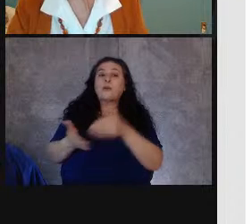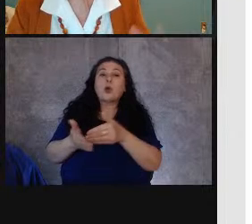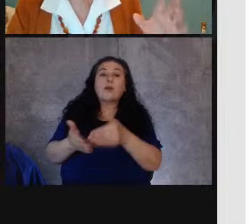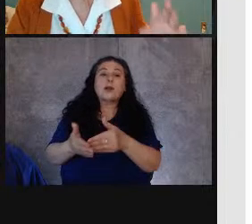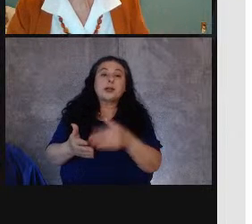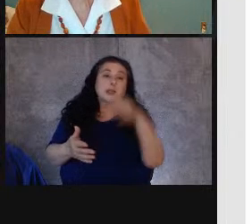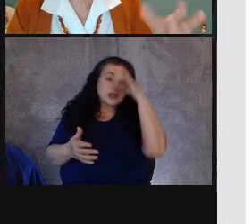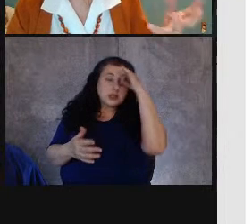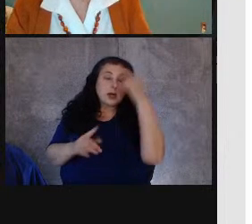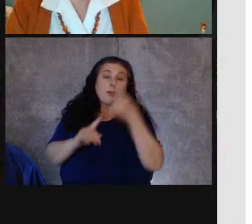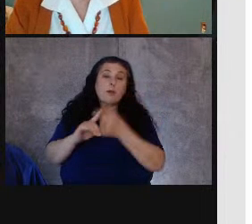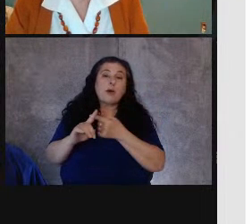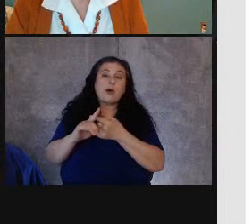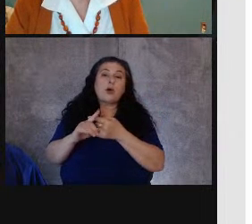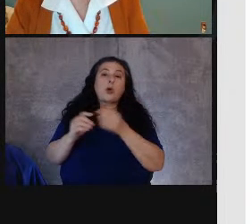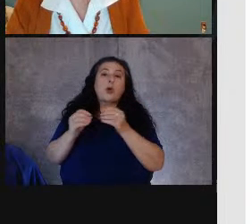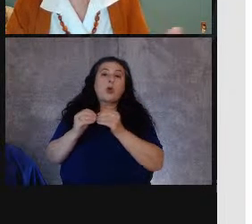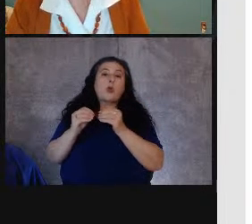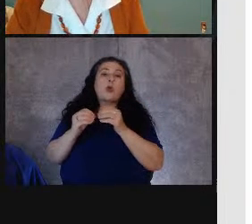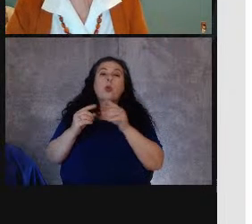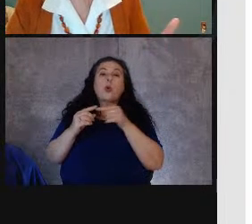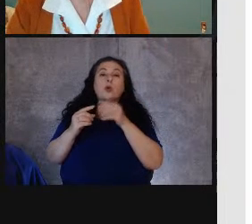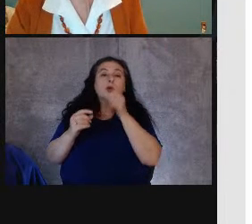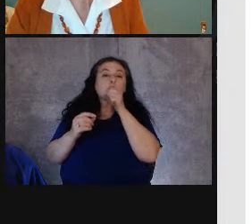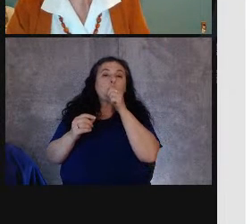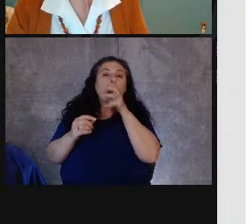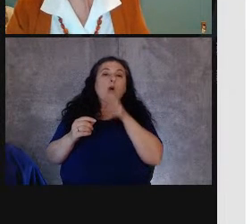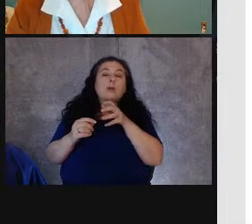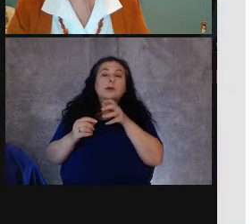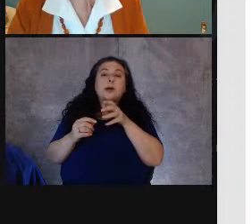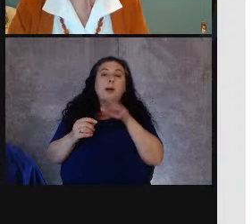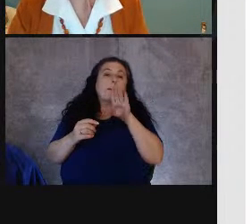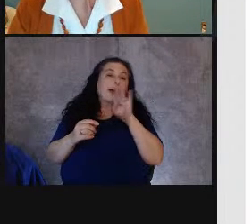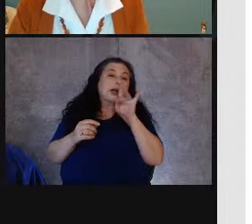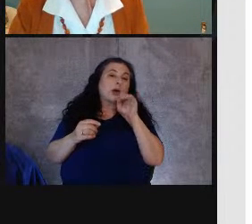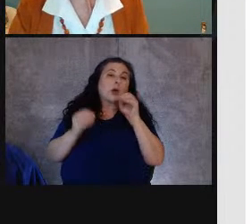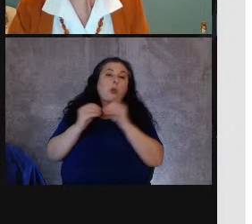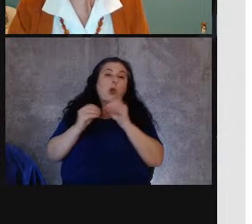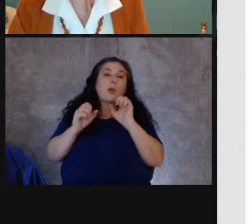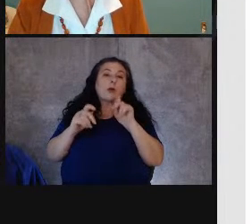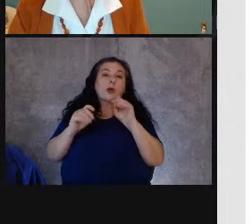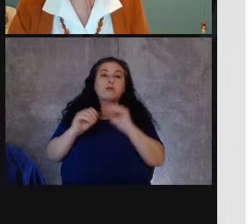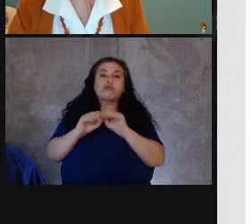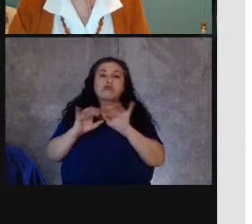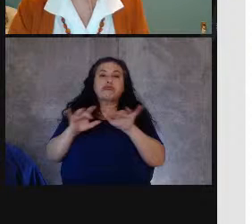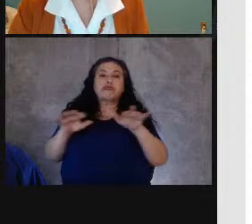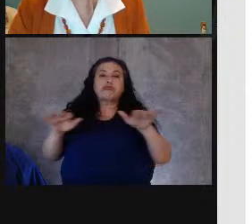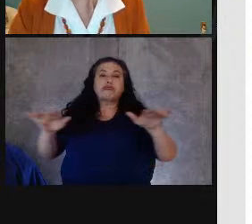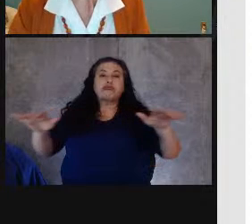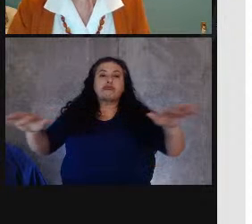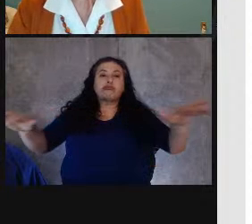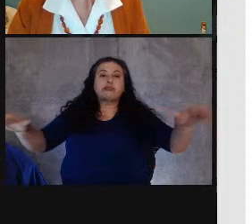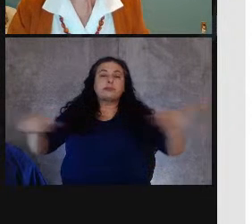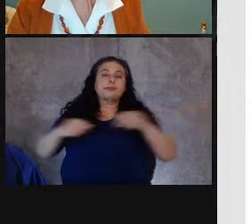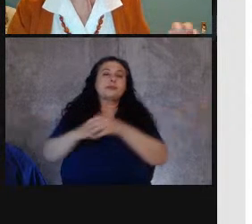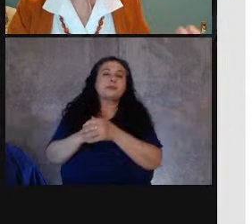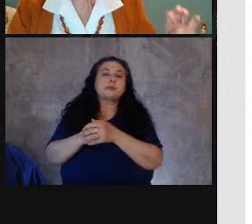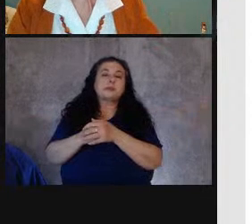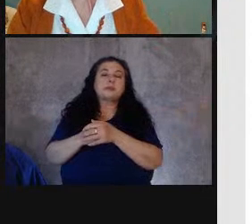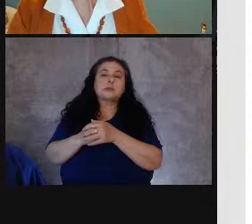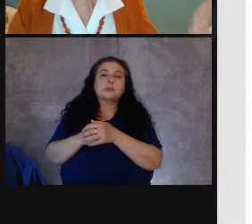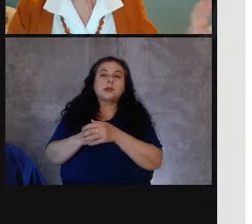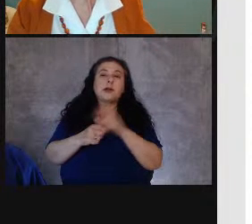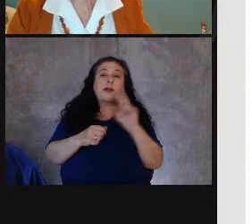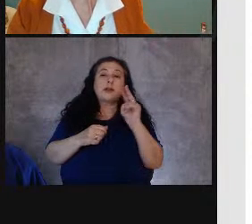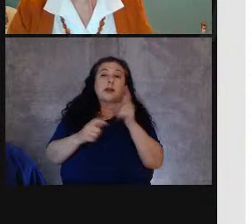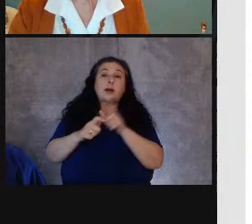summer months when it was warmer, right? So bacteria have more opportunity to grow and to spread. The